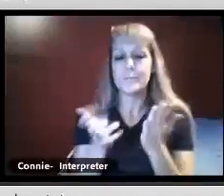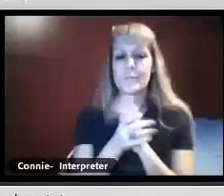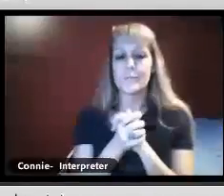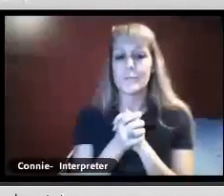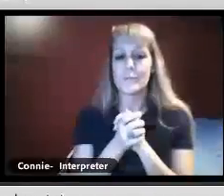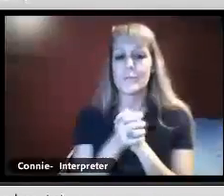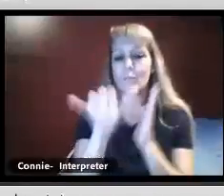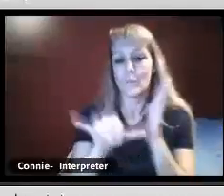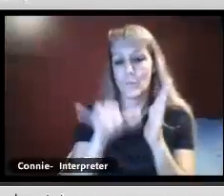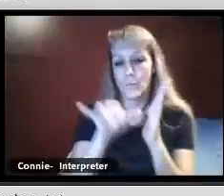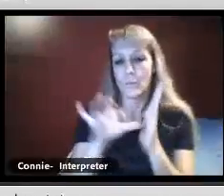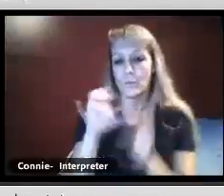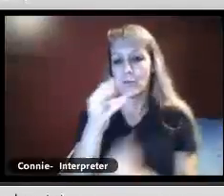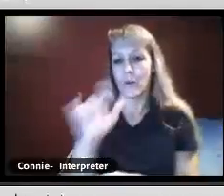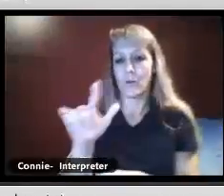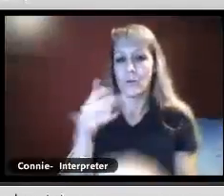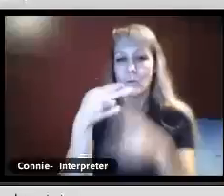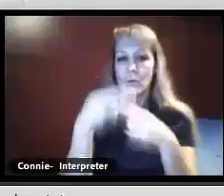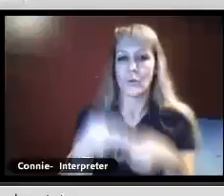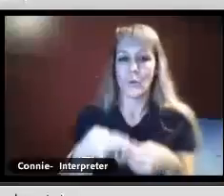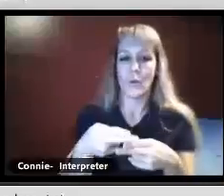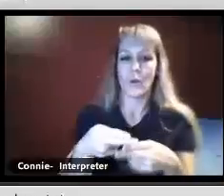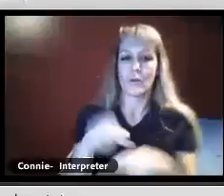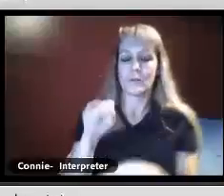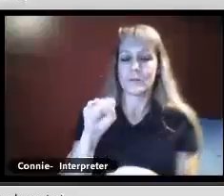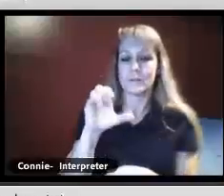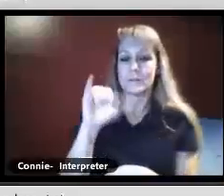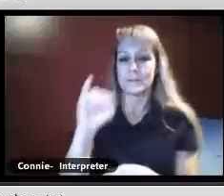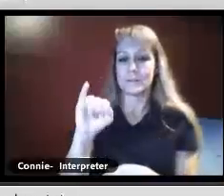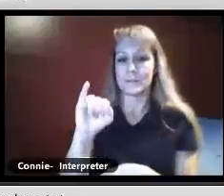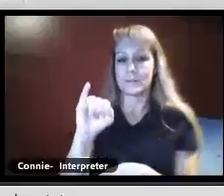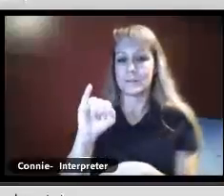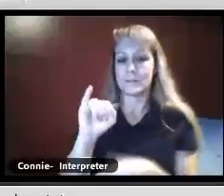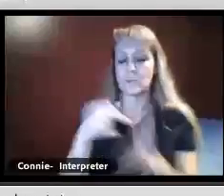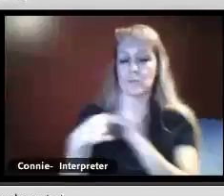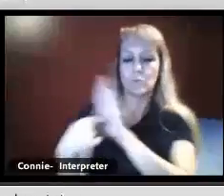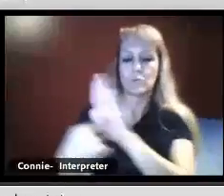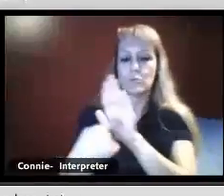There's a YouTube channel called The SciShow, and